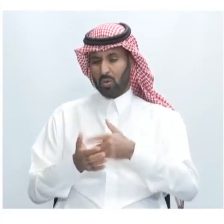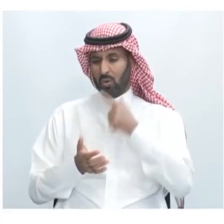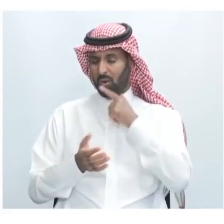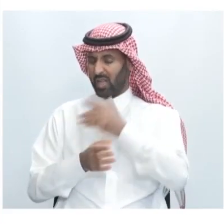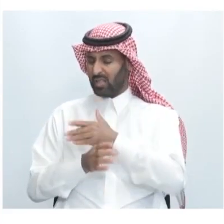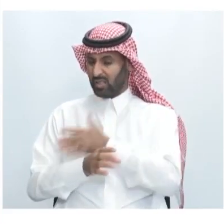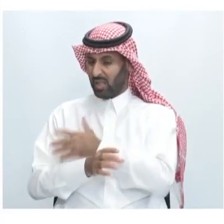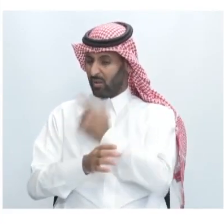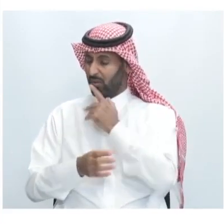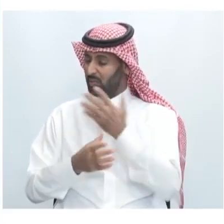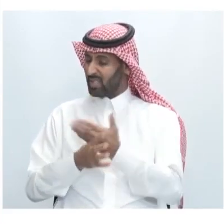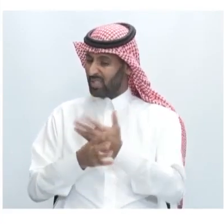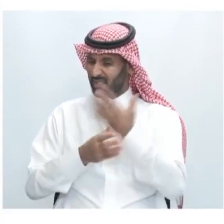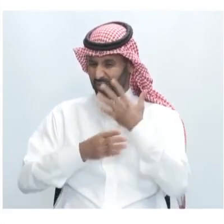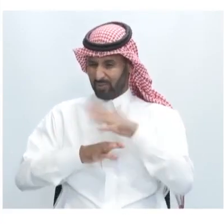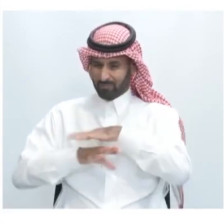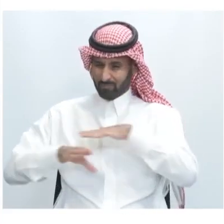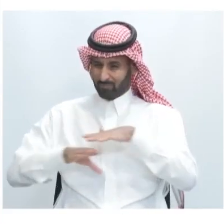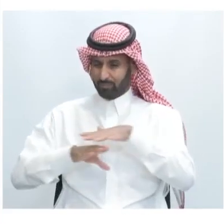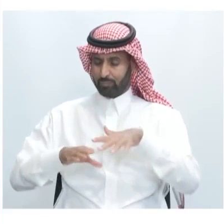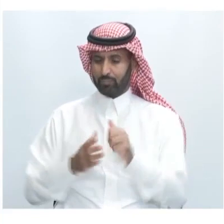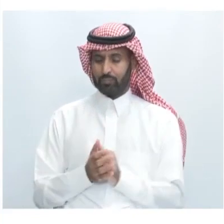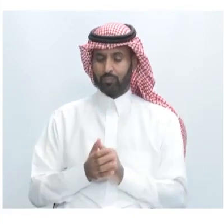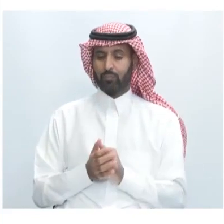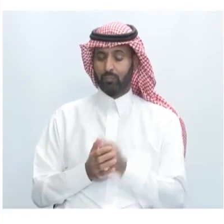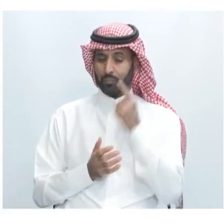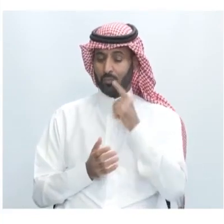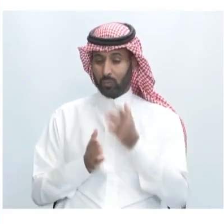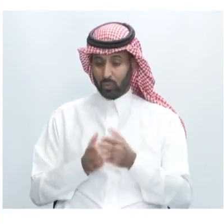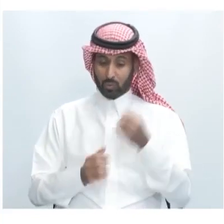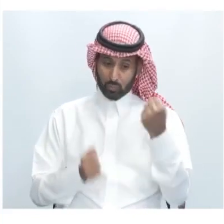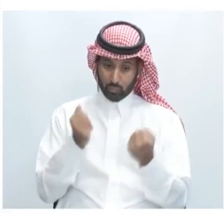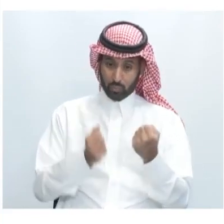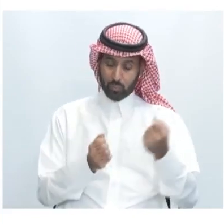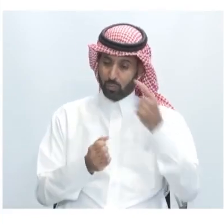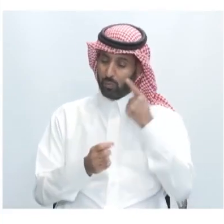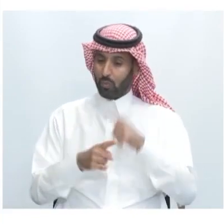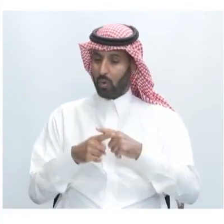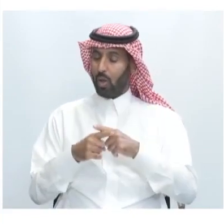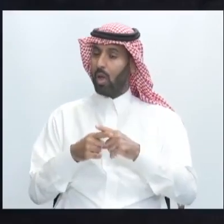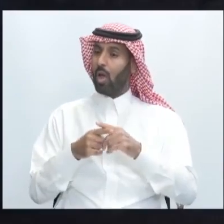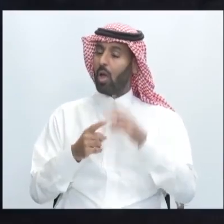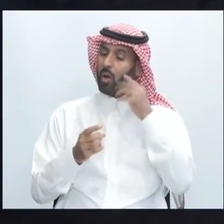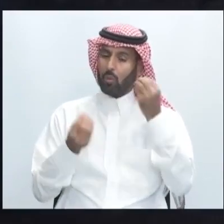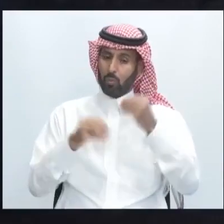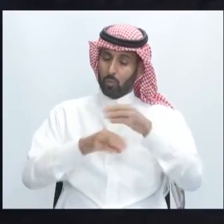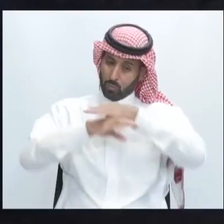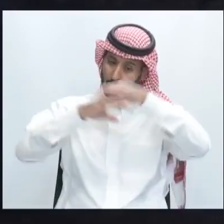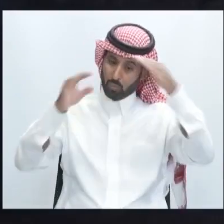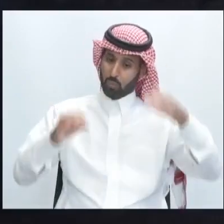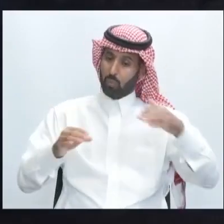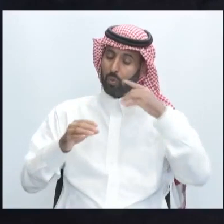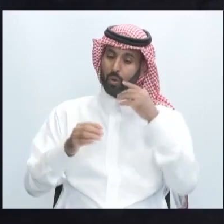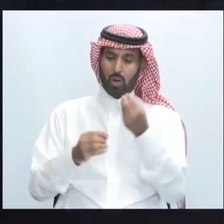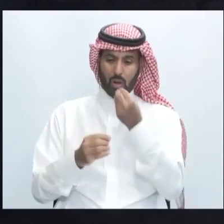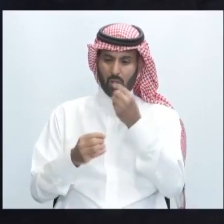the earthquake. Yes, that's correct. A truckload of supplies. So the truck is full of